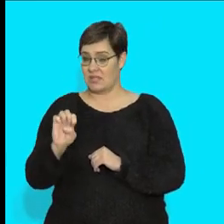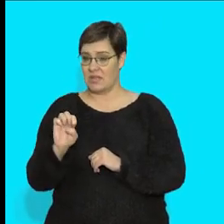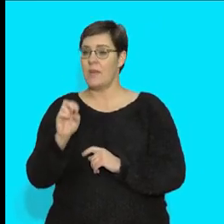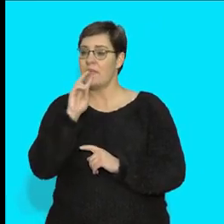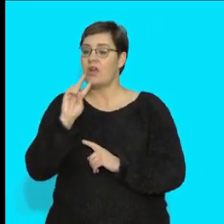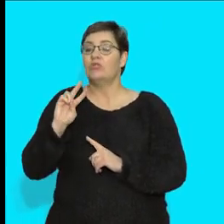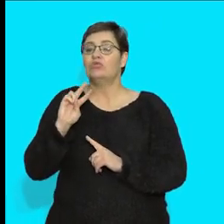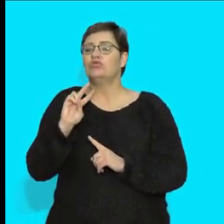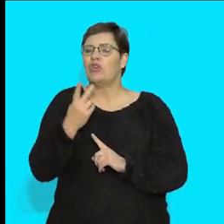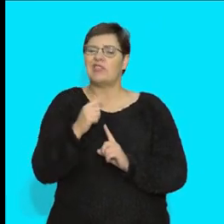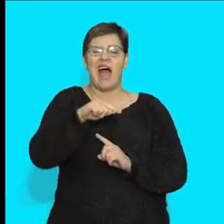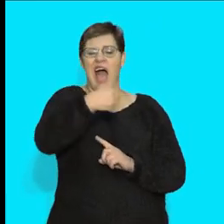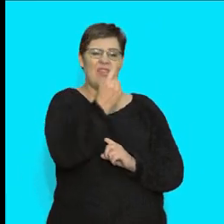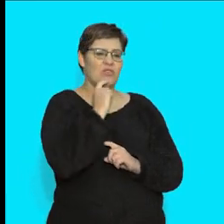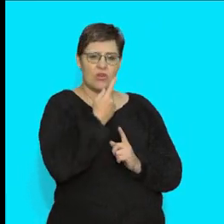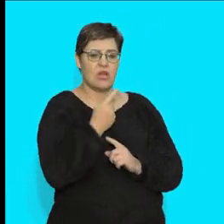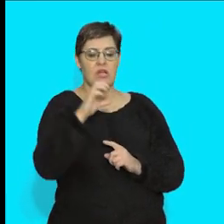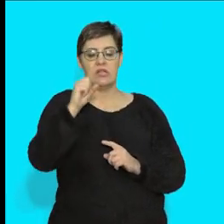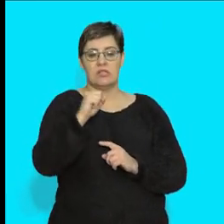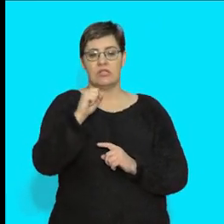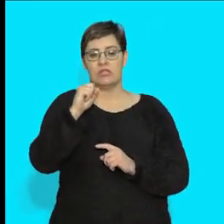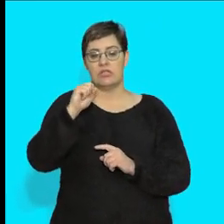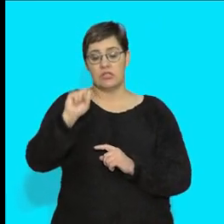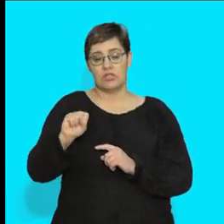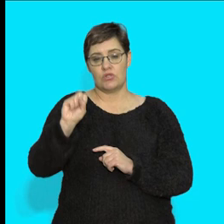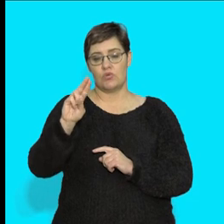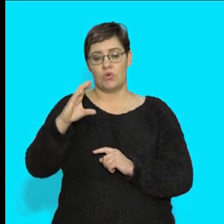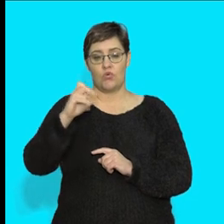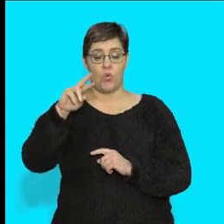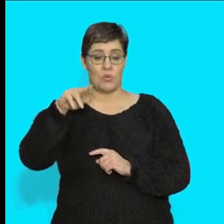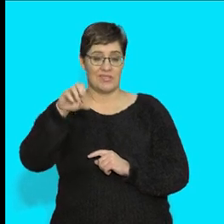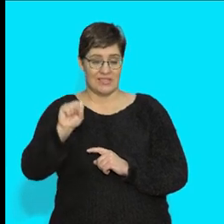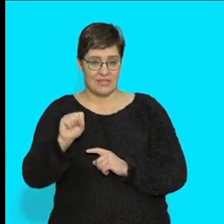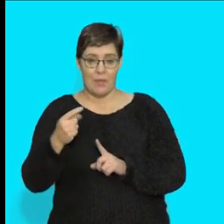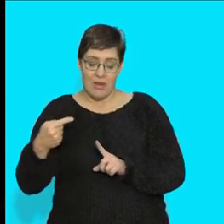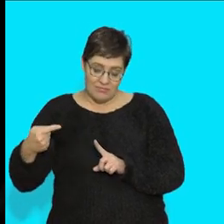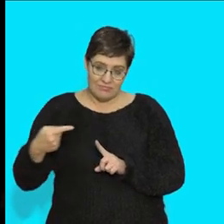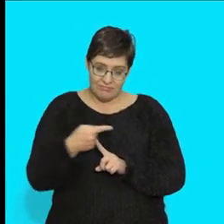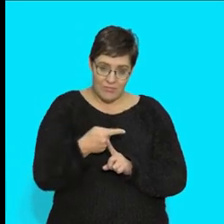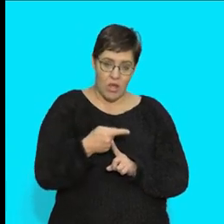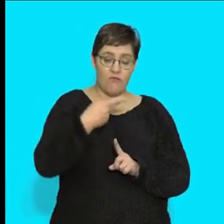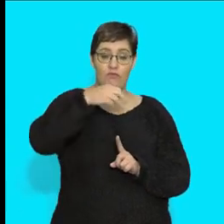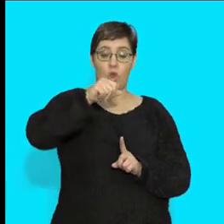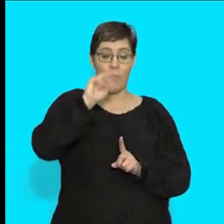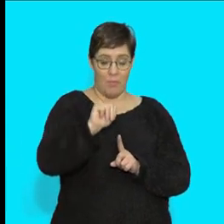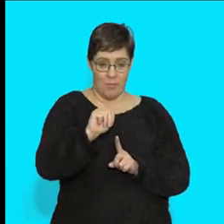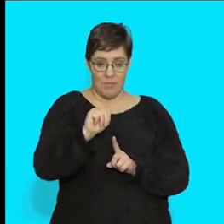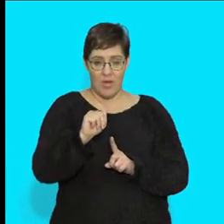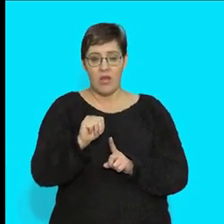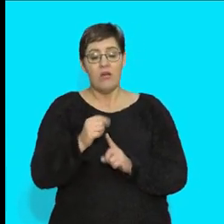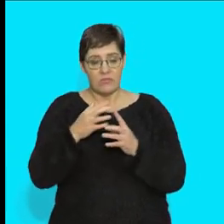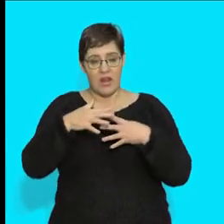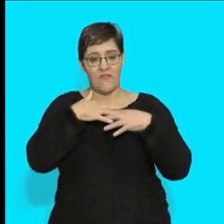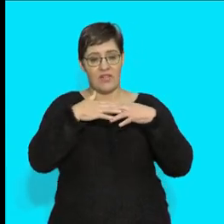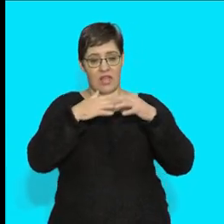to another sugar, sucrose. Can you see that? And it goes into the phloem and it filters